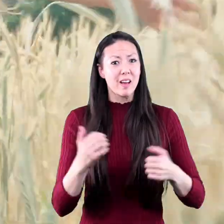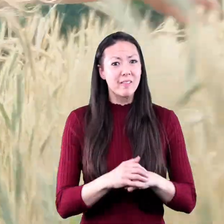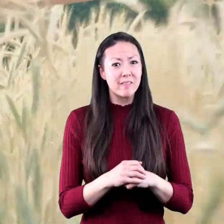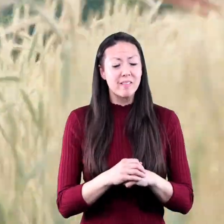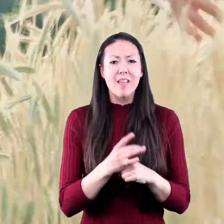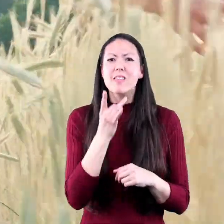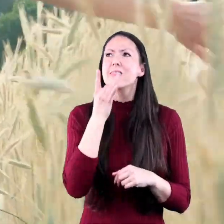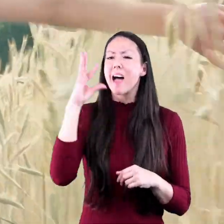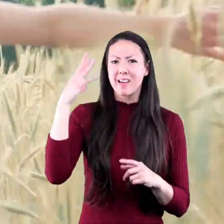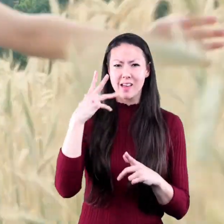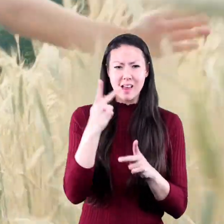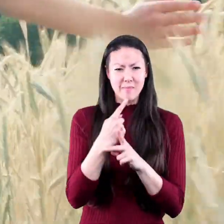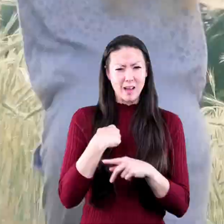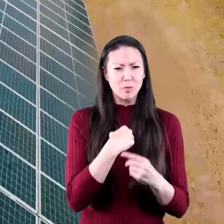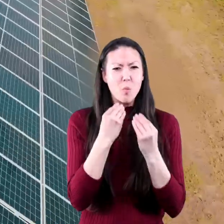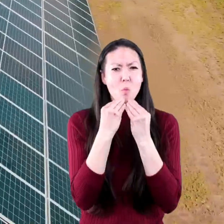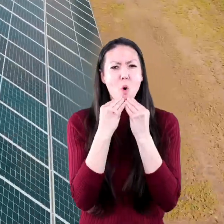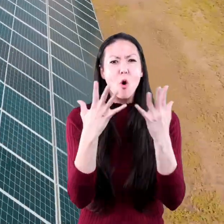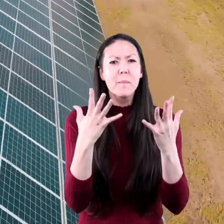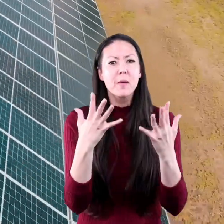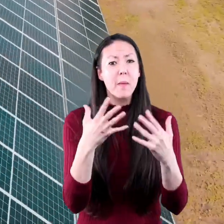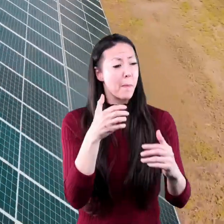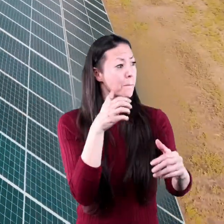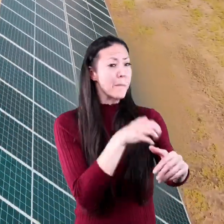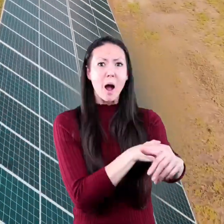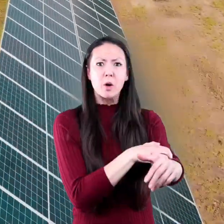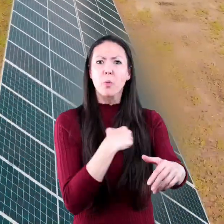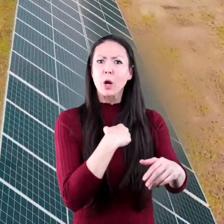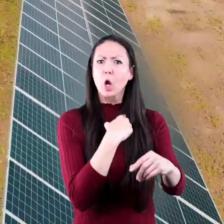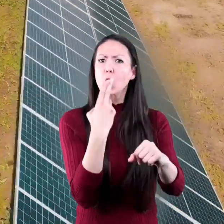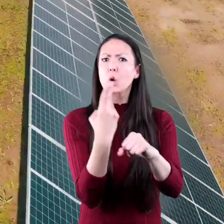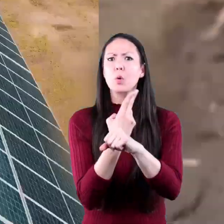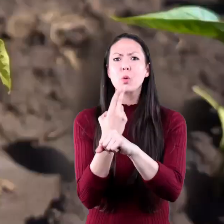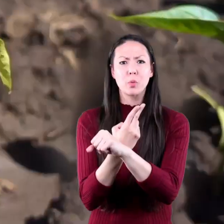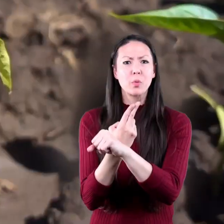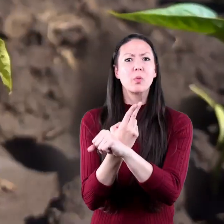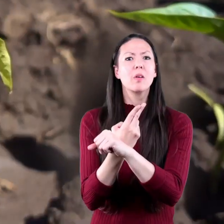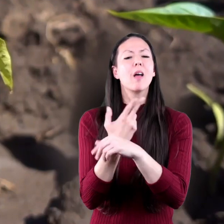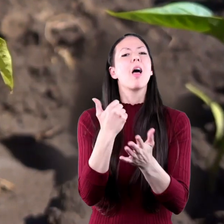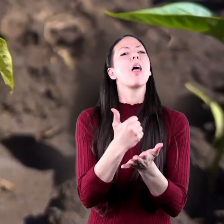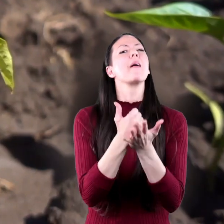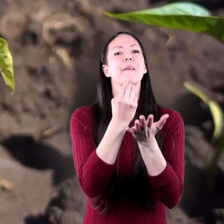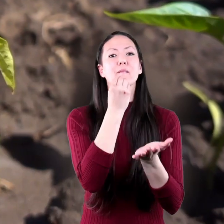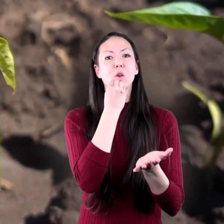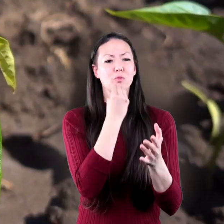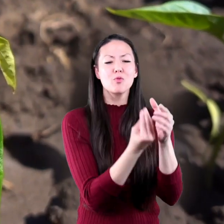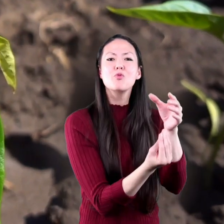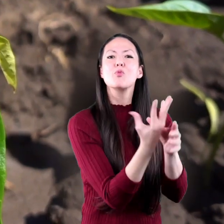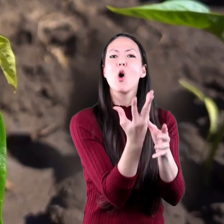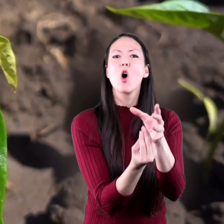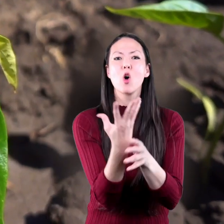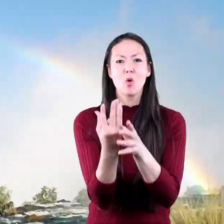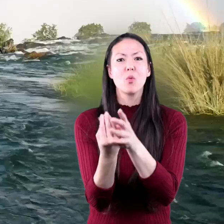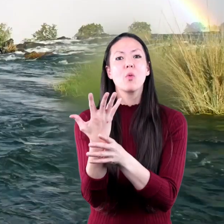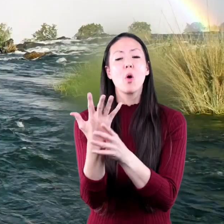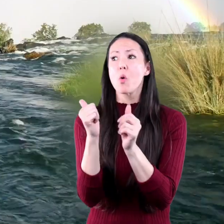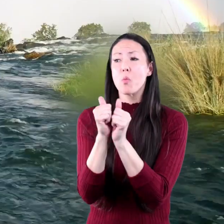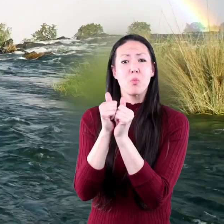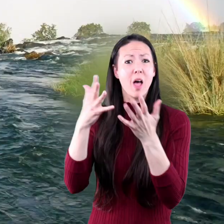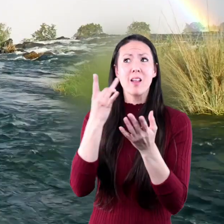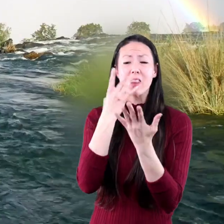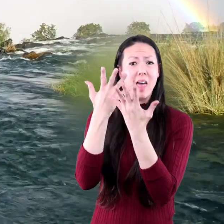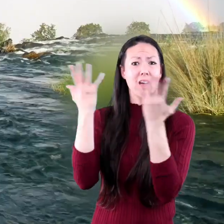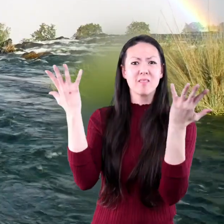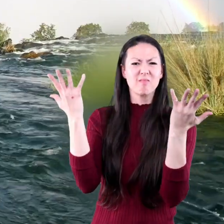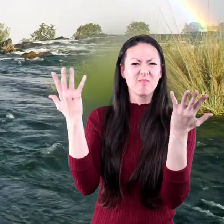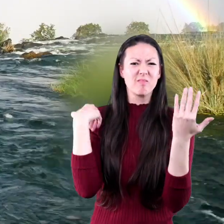Light keeps us warm. It powers some of the things we use. It also helps our food grow. Without light,